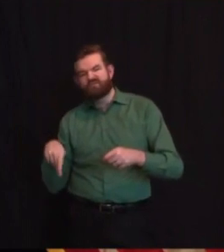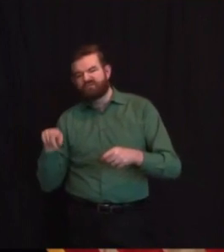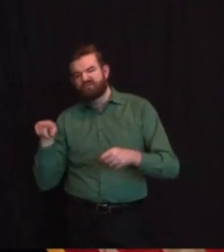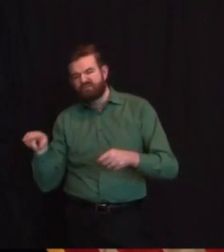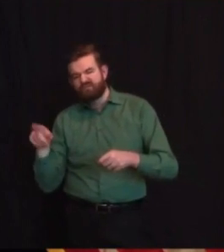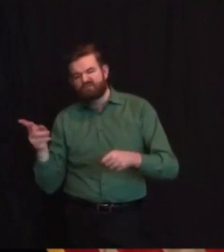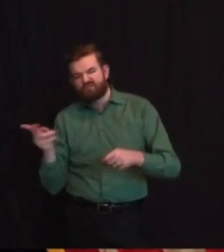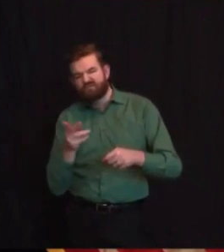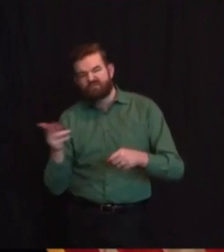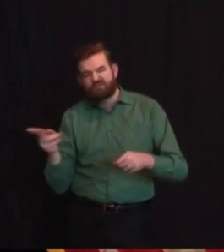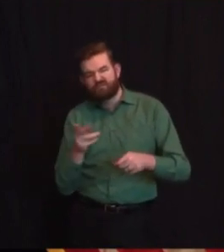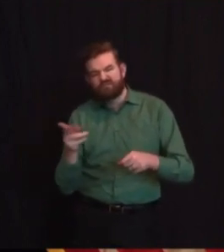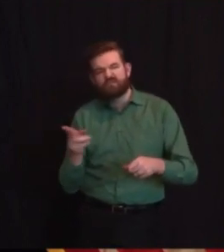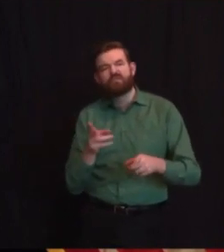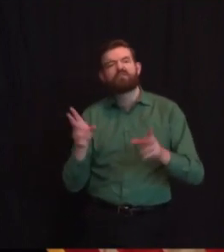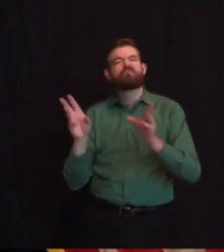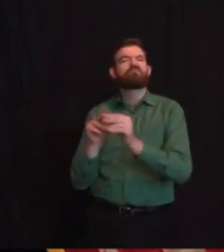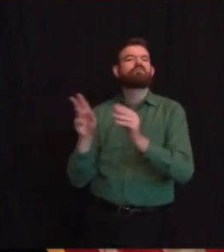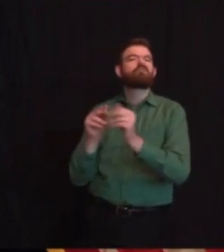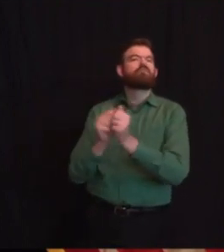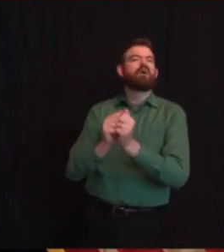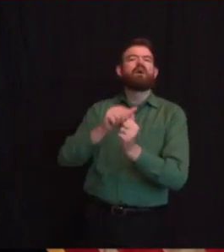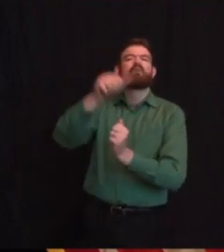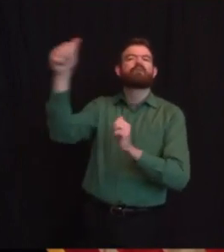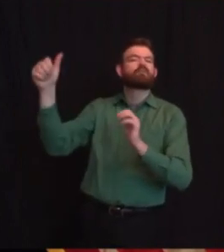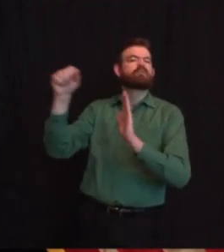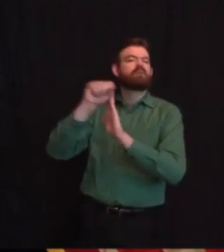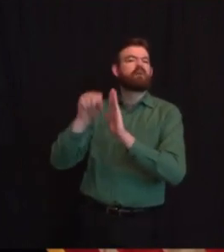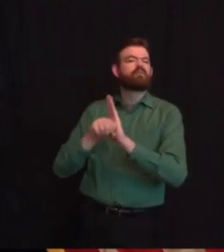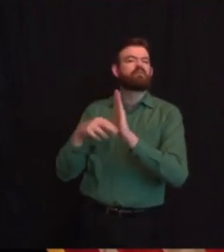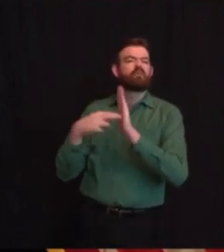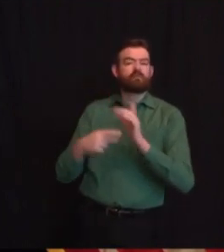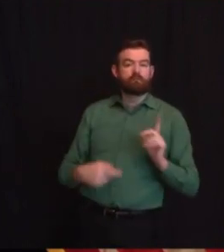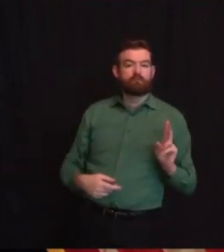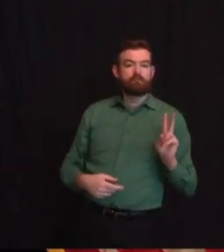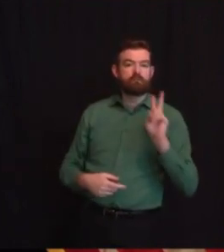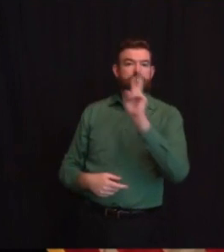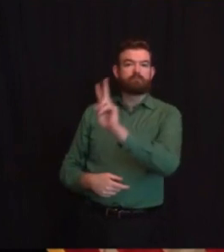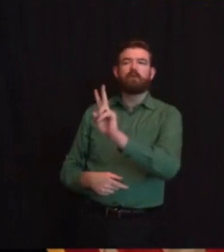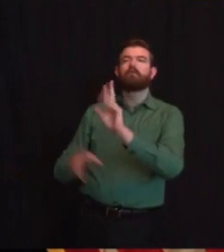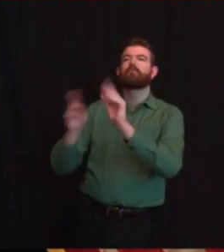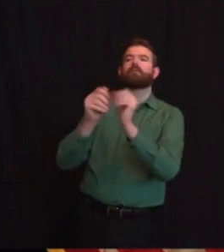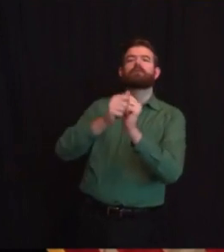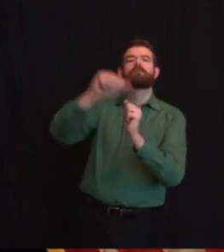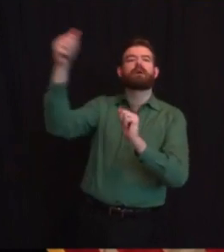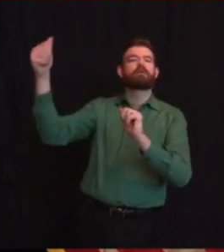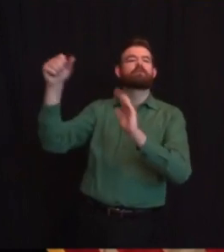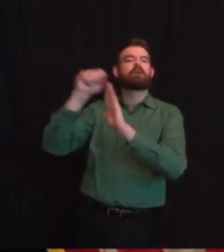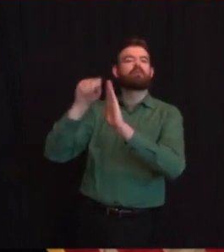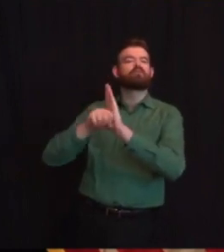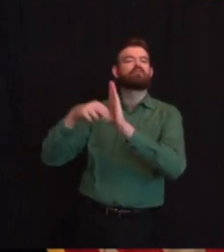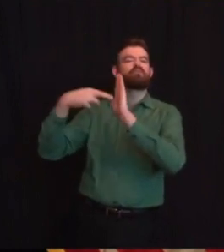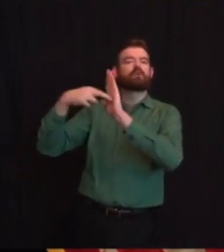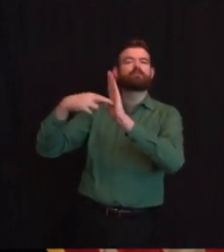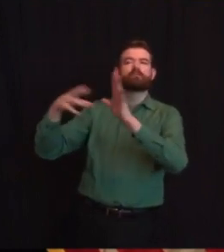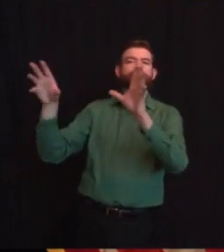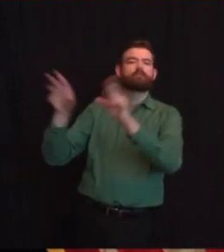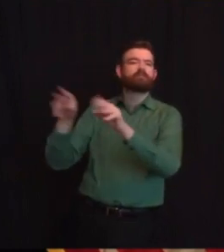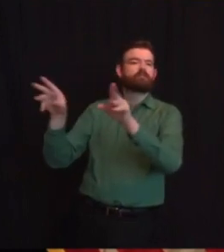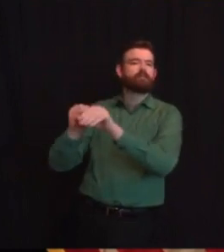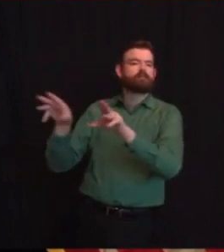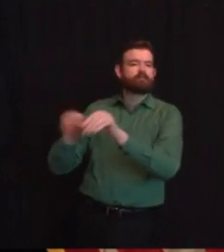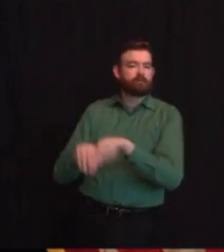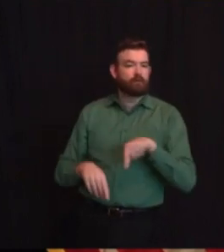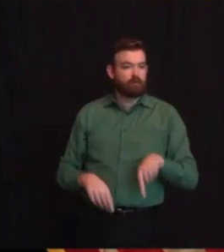regular basis, and that proceeds well. So we need all of this. We need, in New Jersey, we need our neighbors, we need the federal